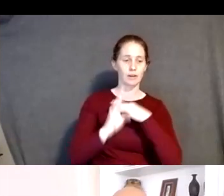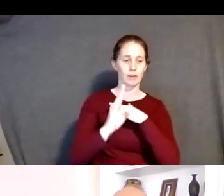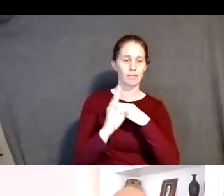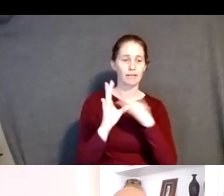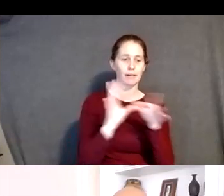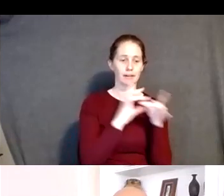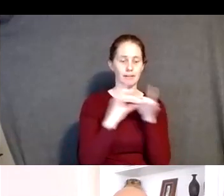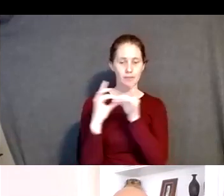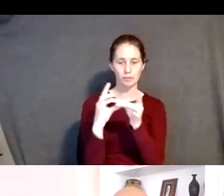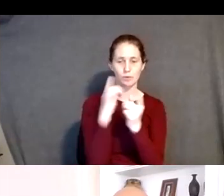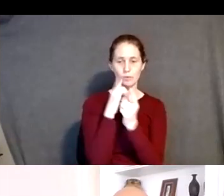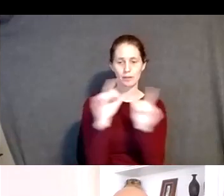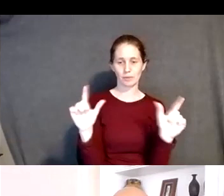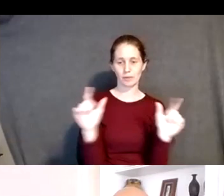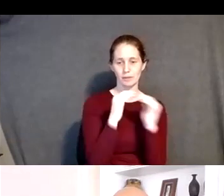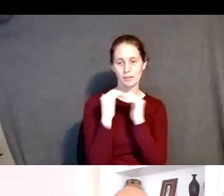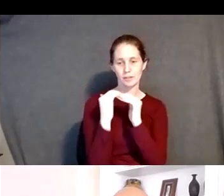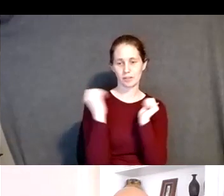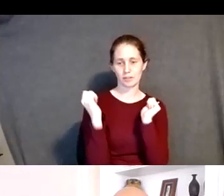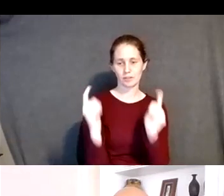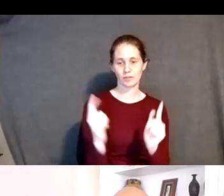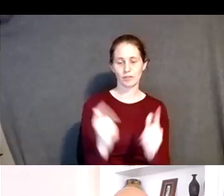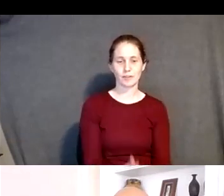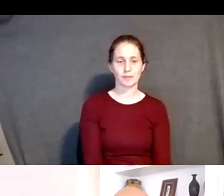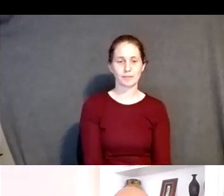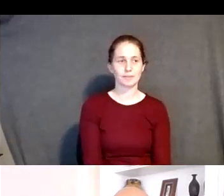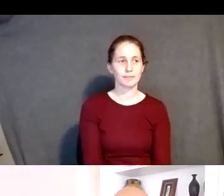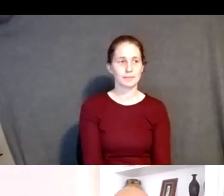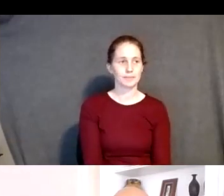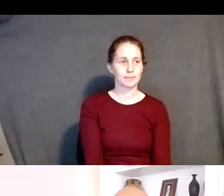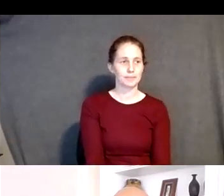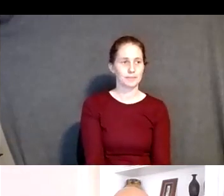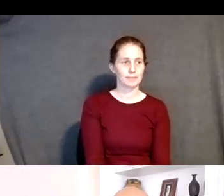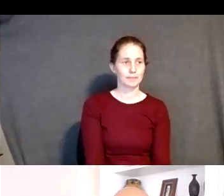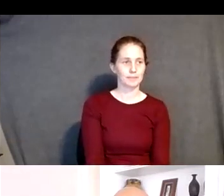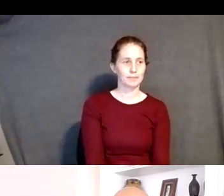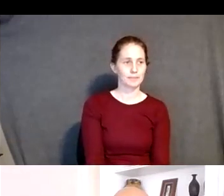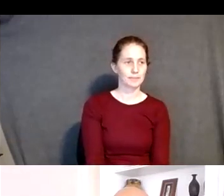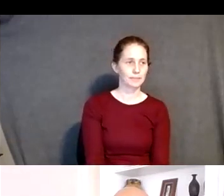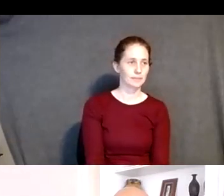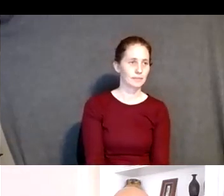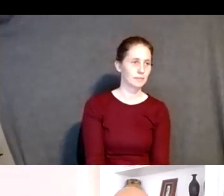God, indivisible, with liberty and justice for all.